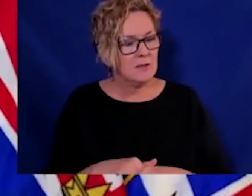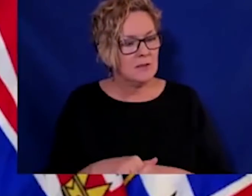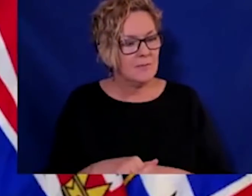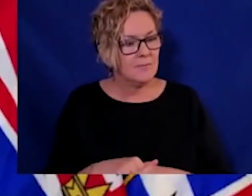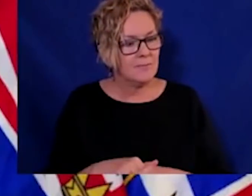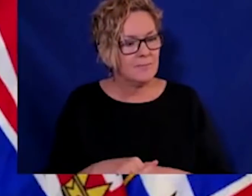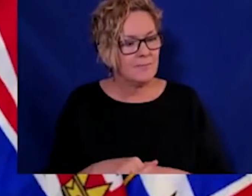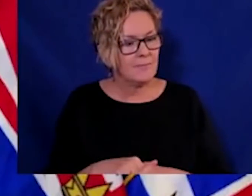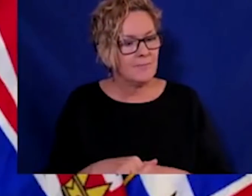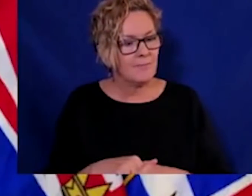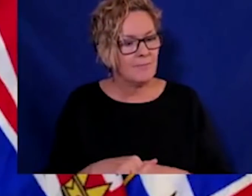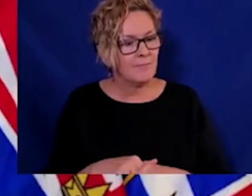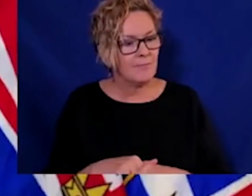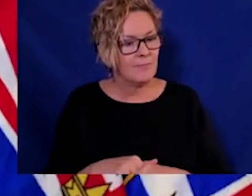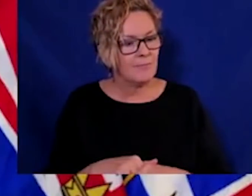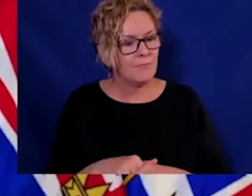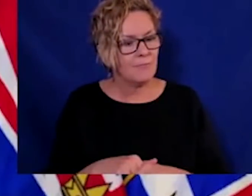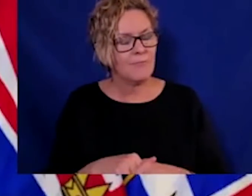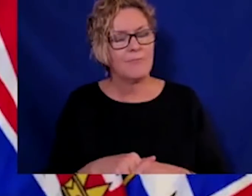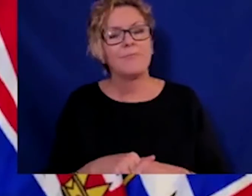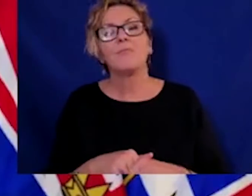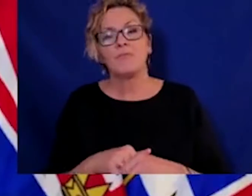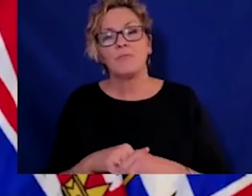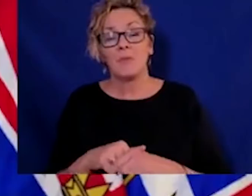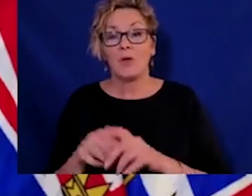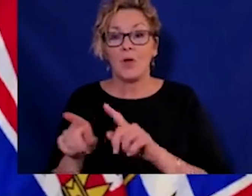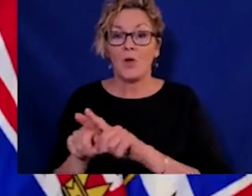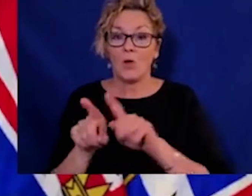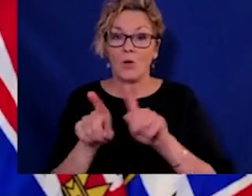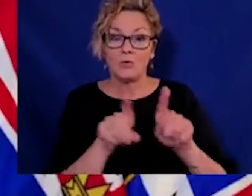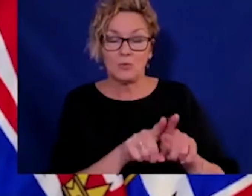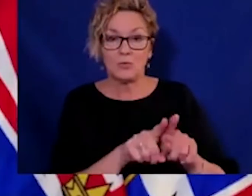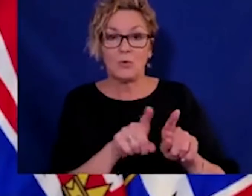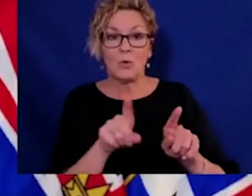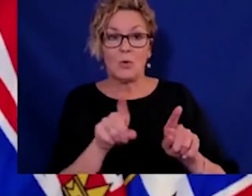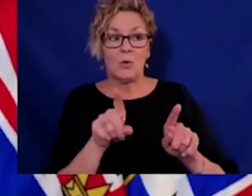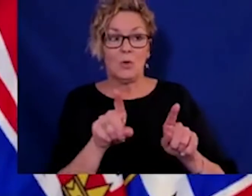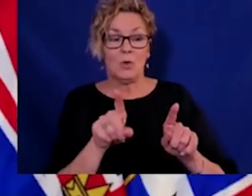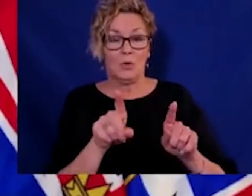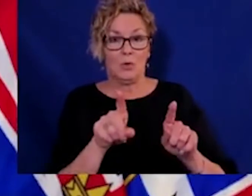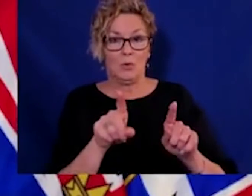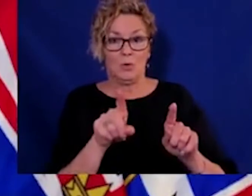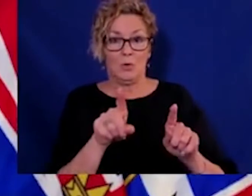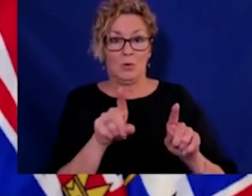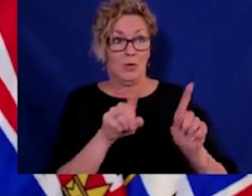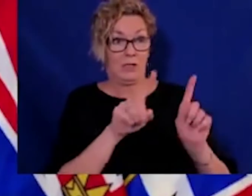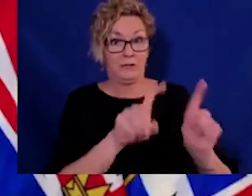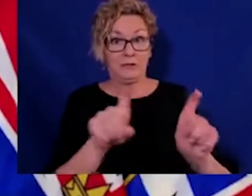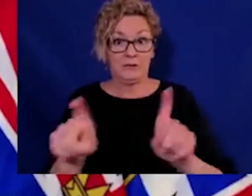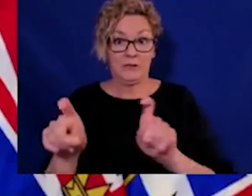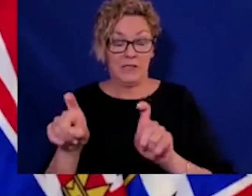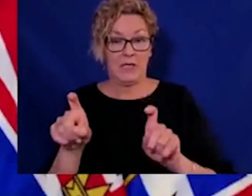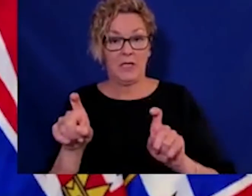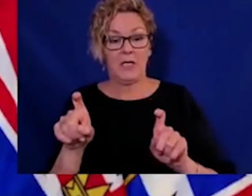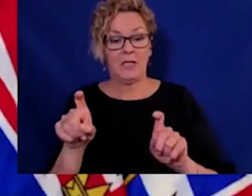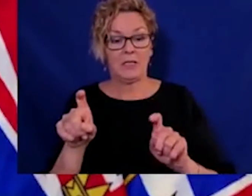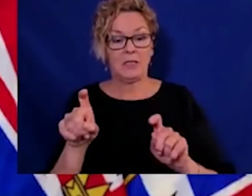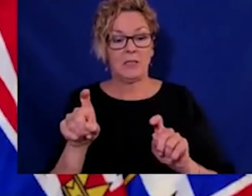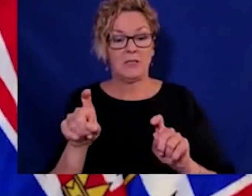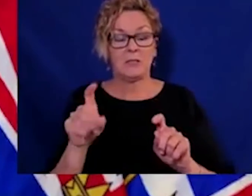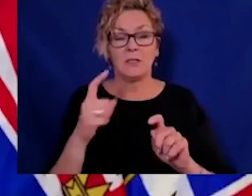for use in people who are symptomatic. So people who have symptoms, and we know that even in that case, they're not